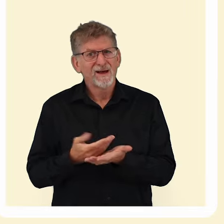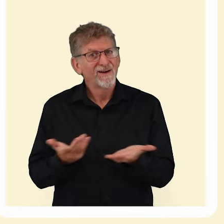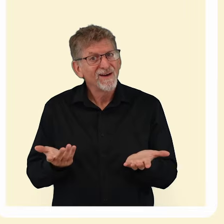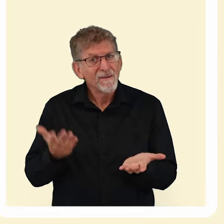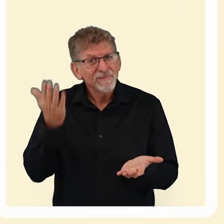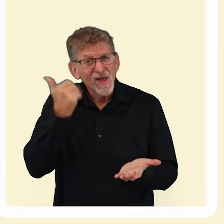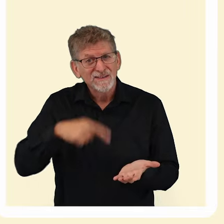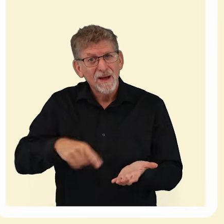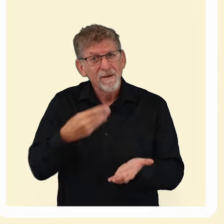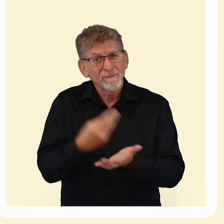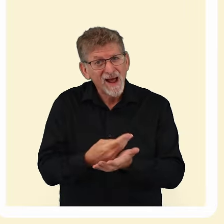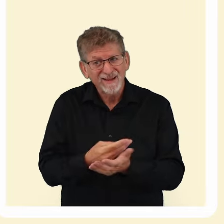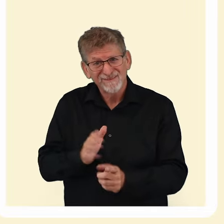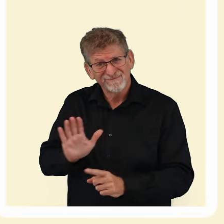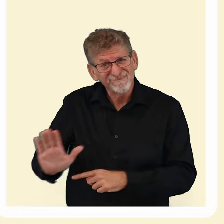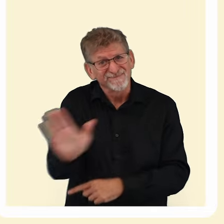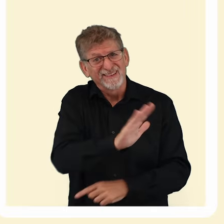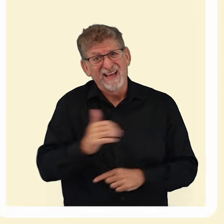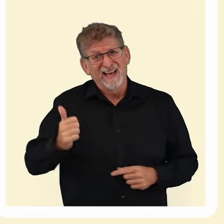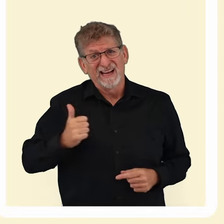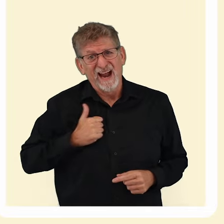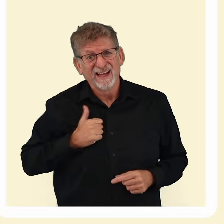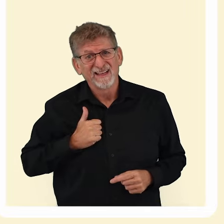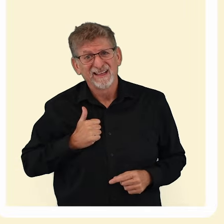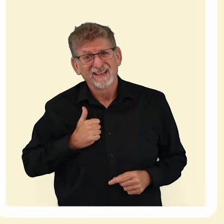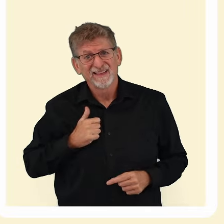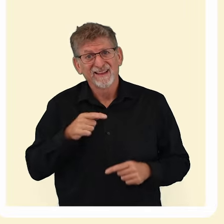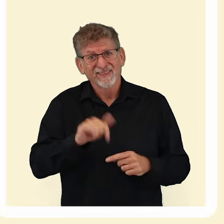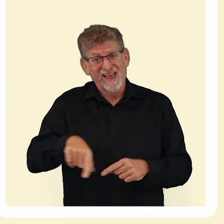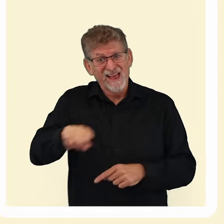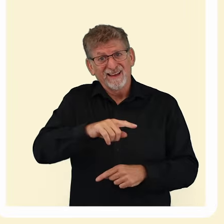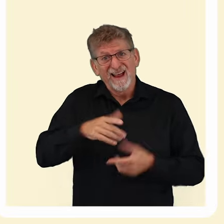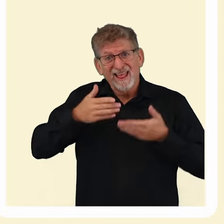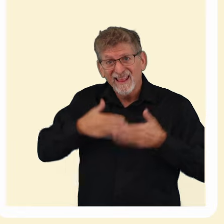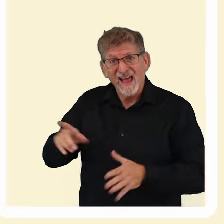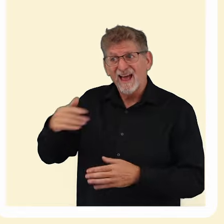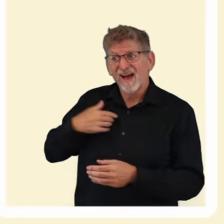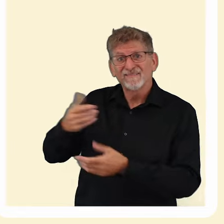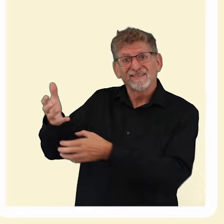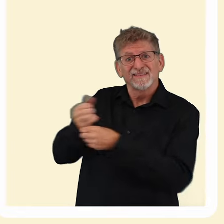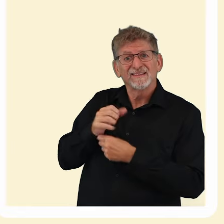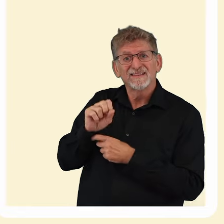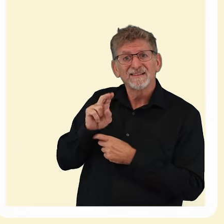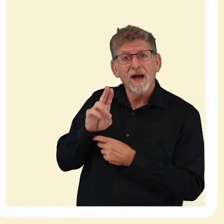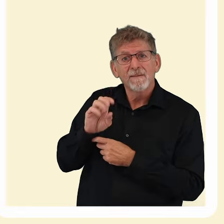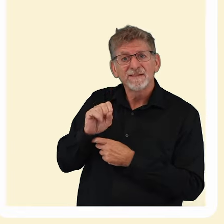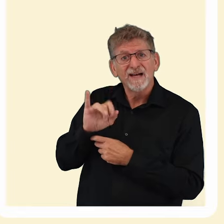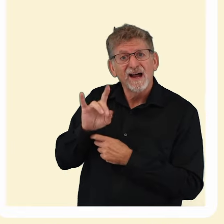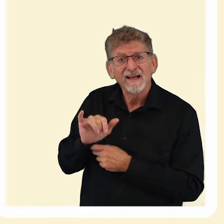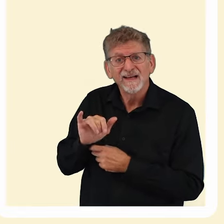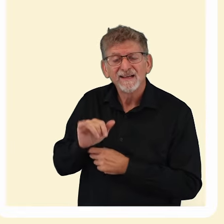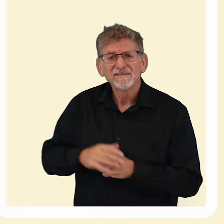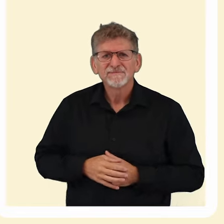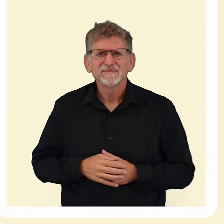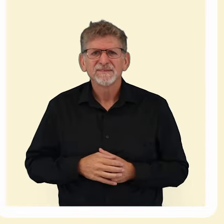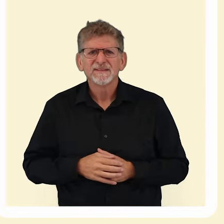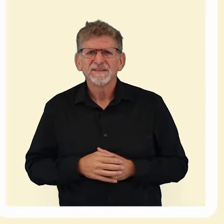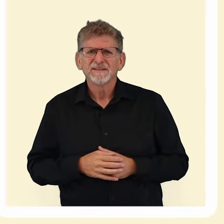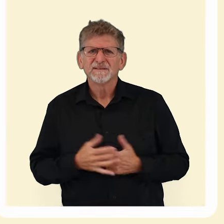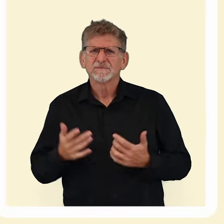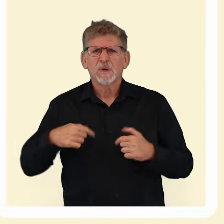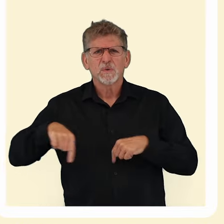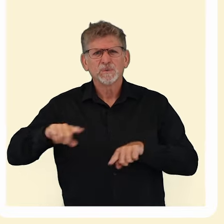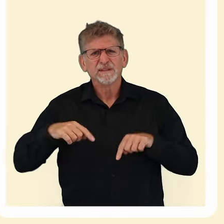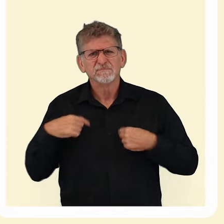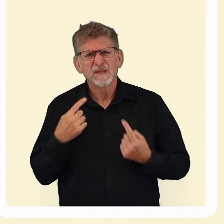towards those because it is the money of Canadians that allows for that subsidy. So we've always